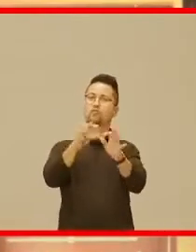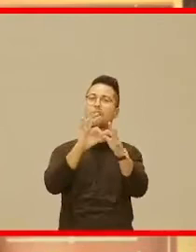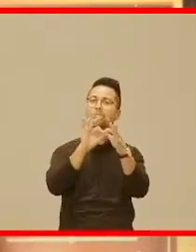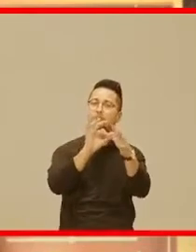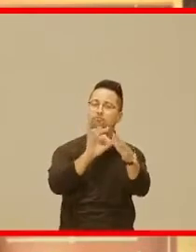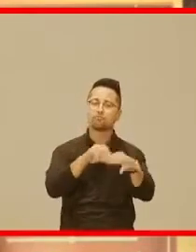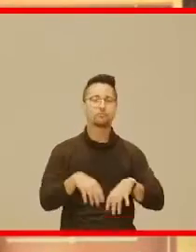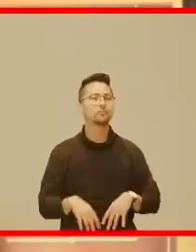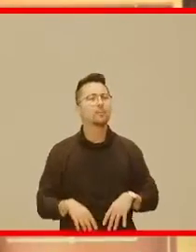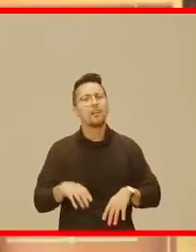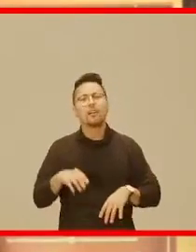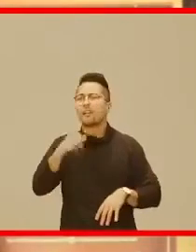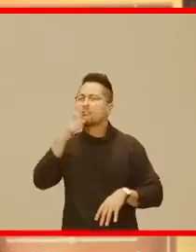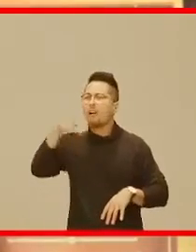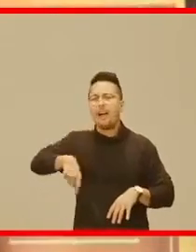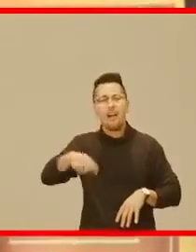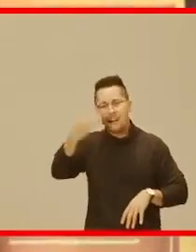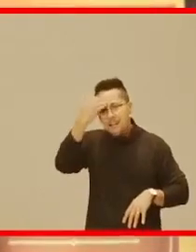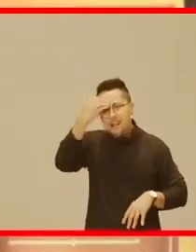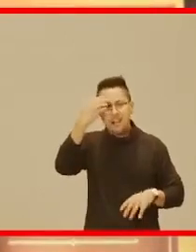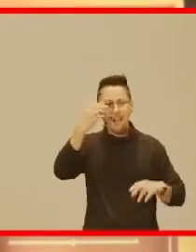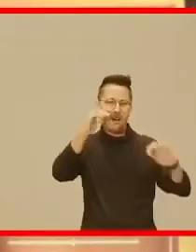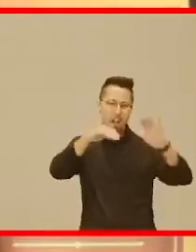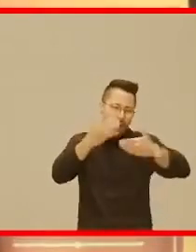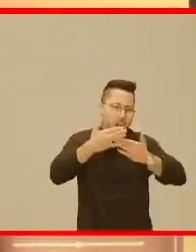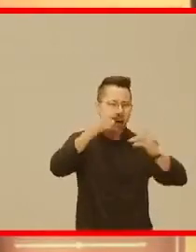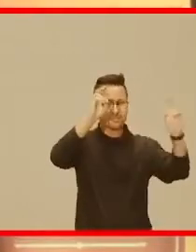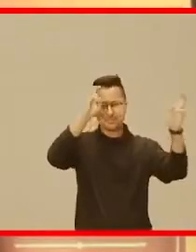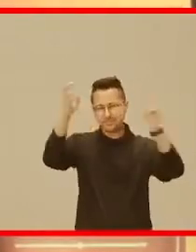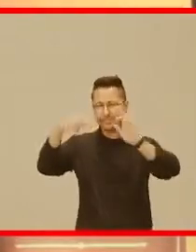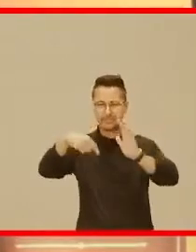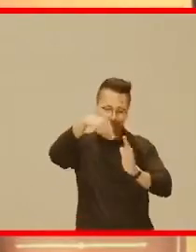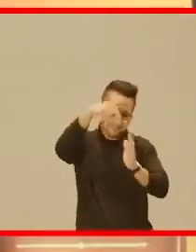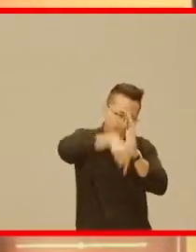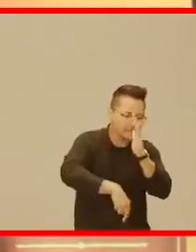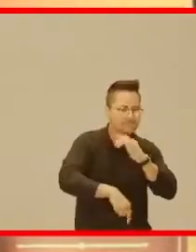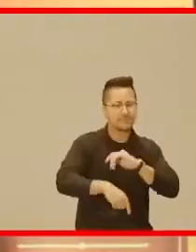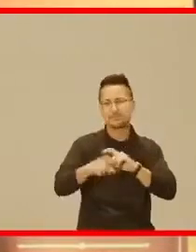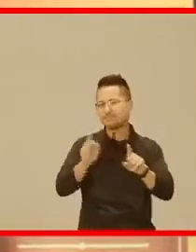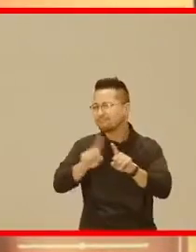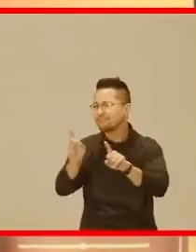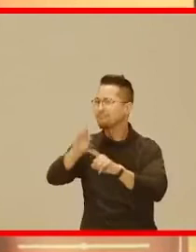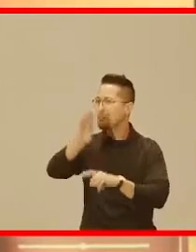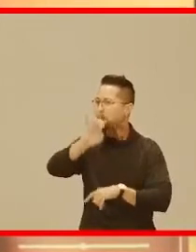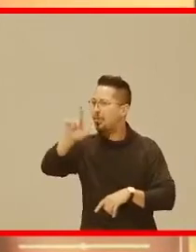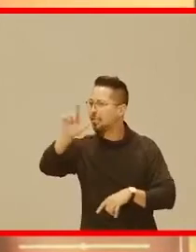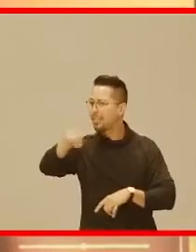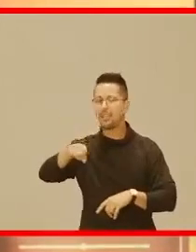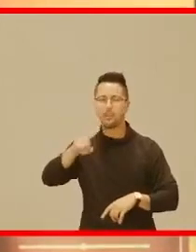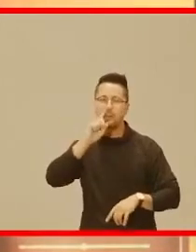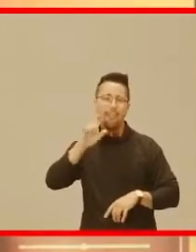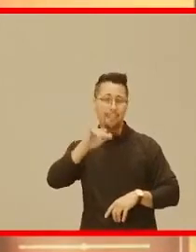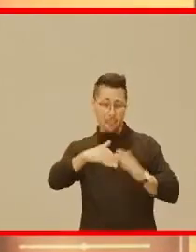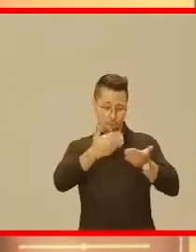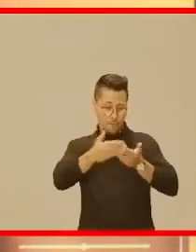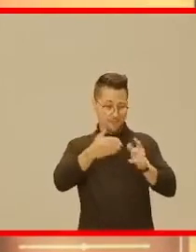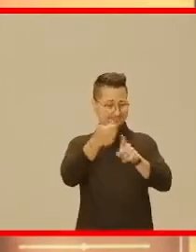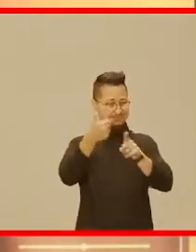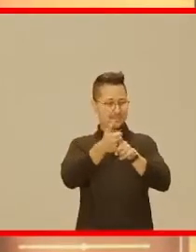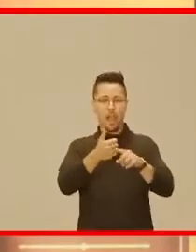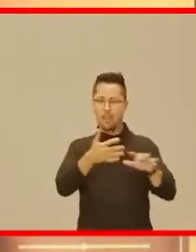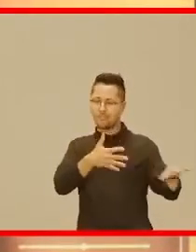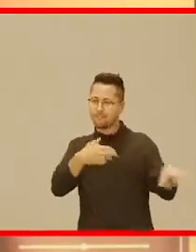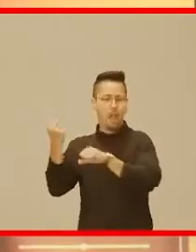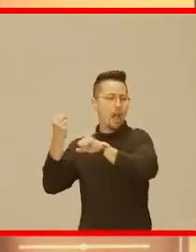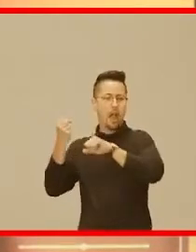understand all the issues. You don't have to know, about the intricacies of issues or bills. That process moves so fast and it moves constantly. The